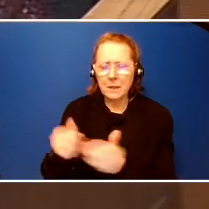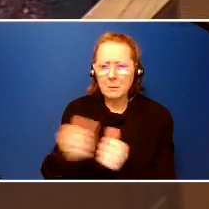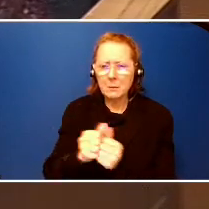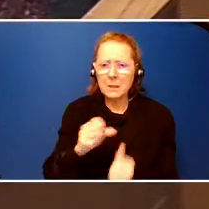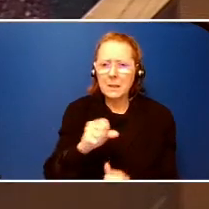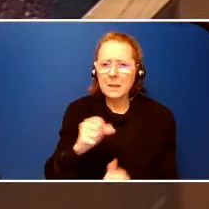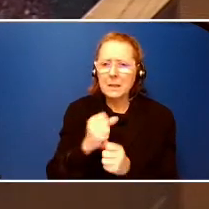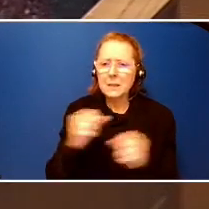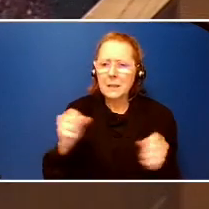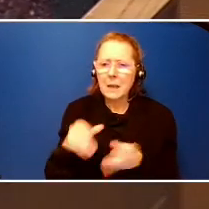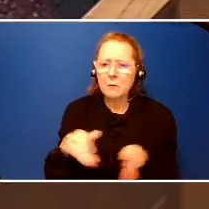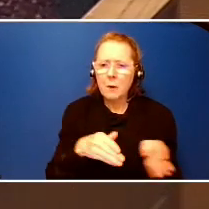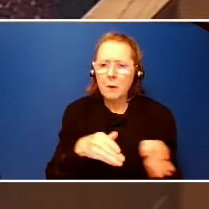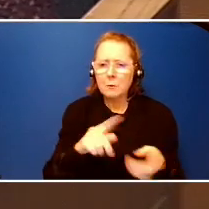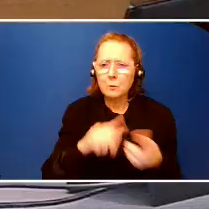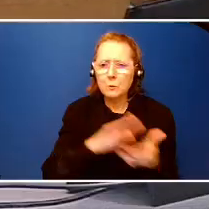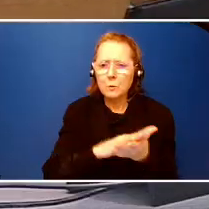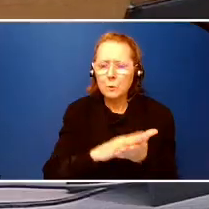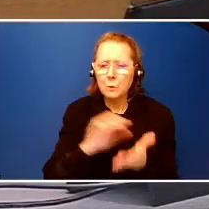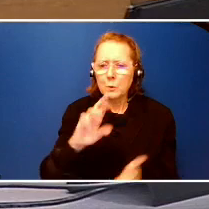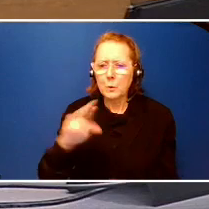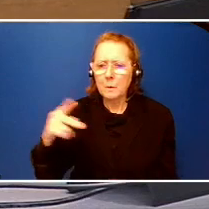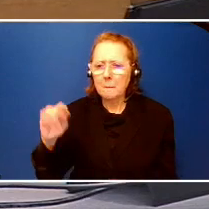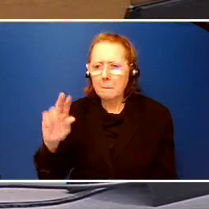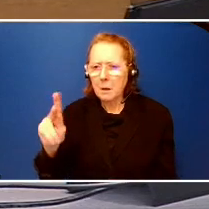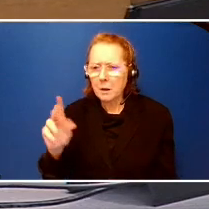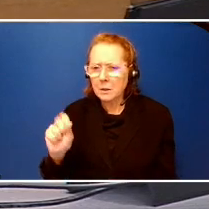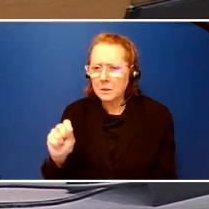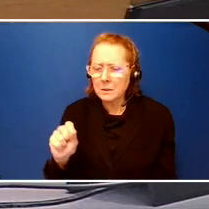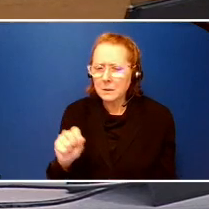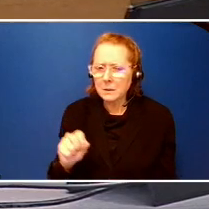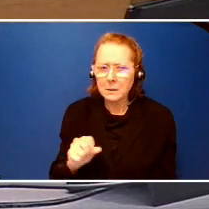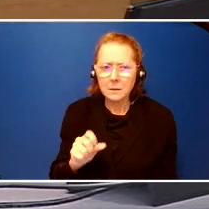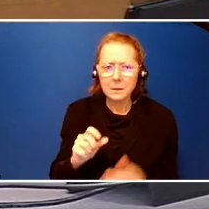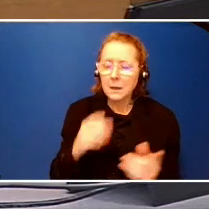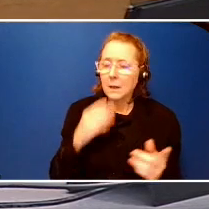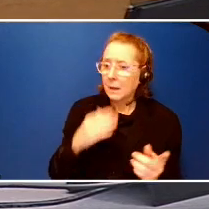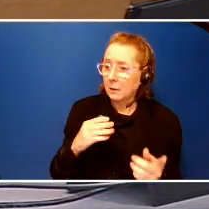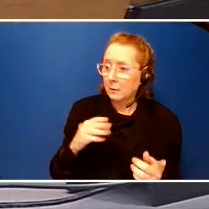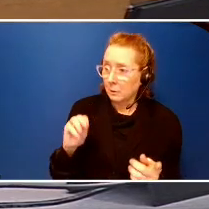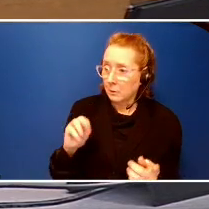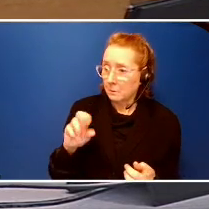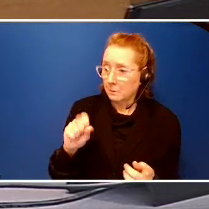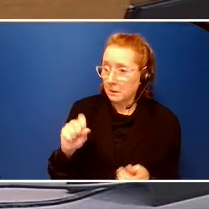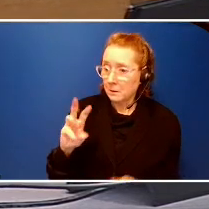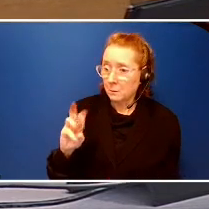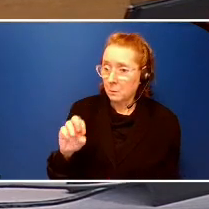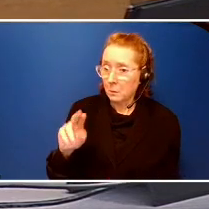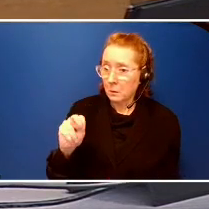Parks? Thank you, Councillor. Ms. Warnicki, can you take that one?